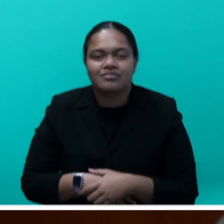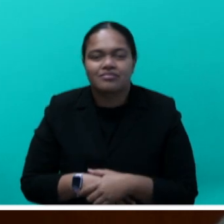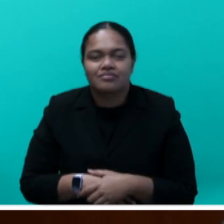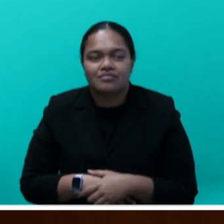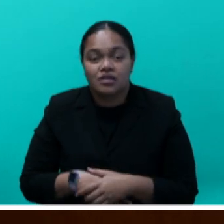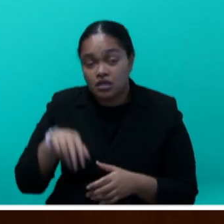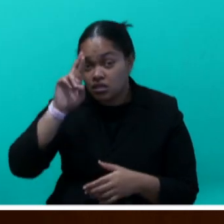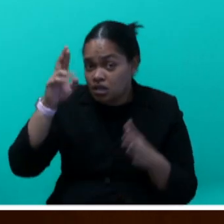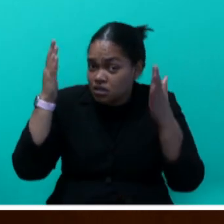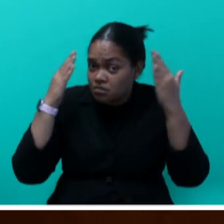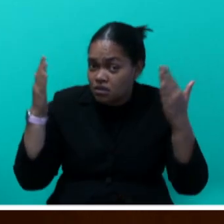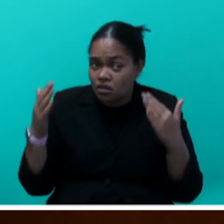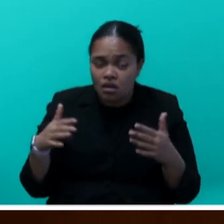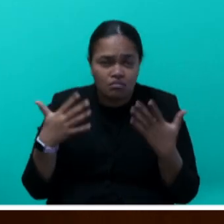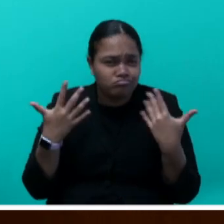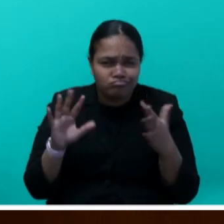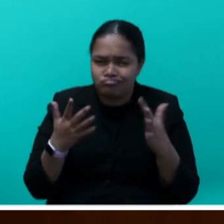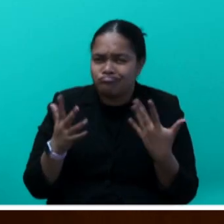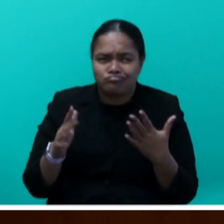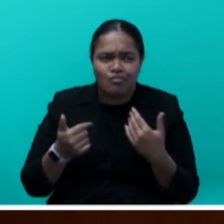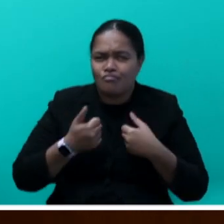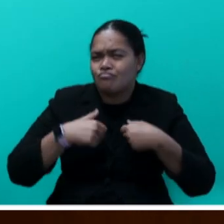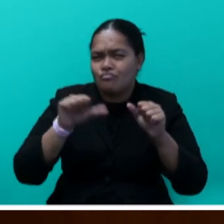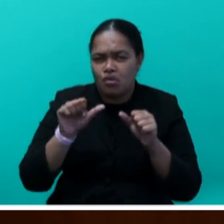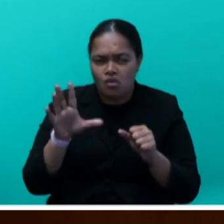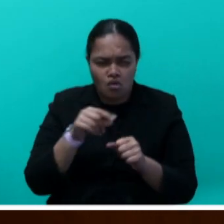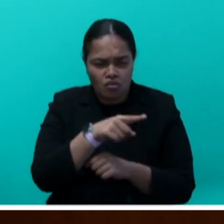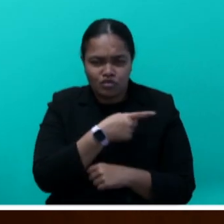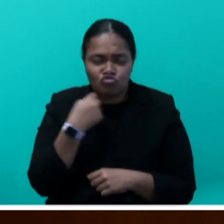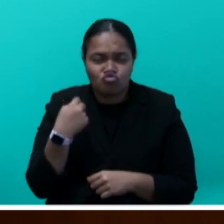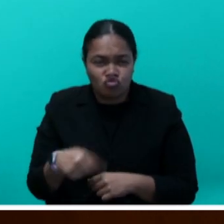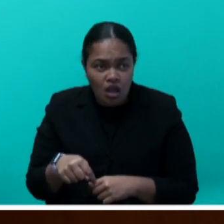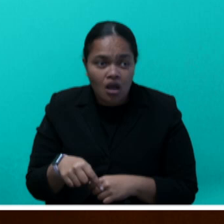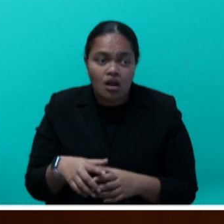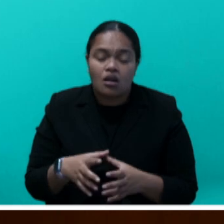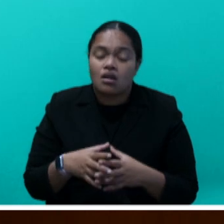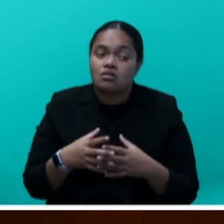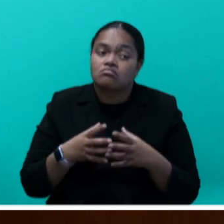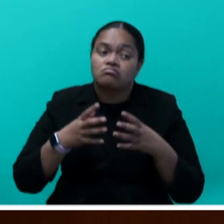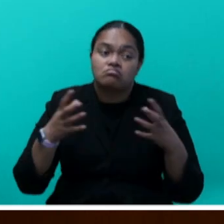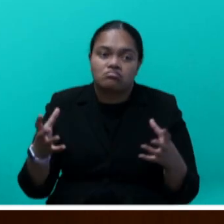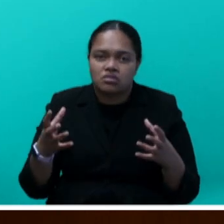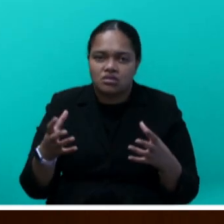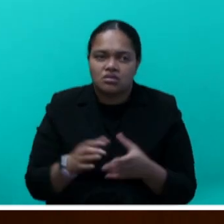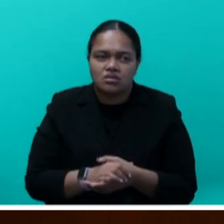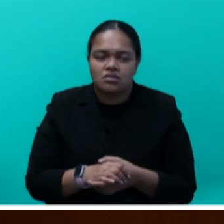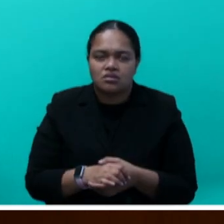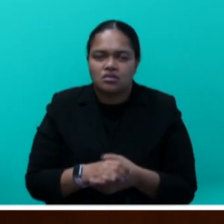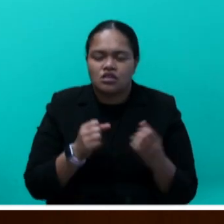Mr. Speaker, the remarkable development progress of China is largely attributed to a fundamental